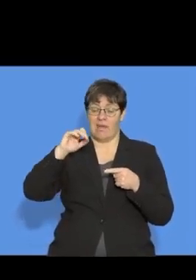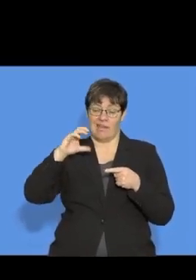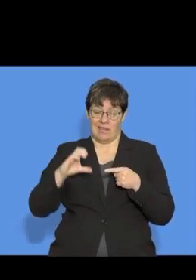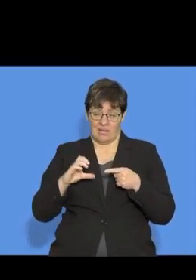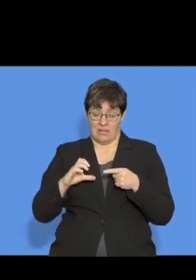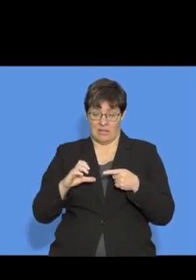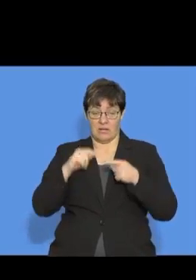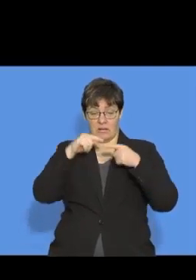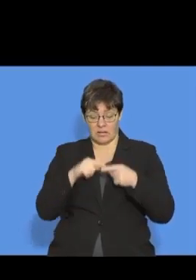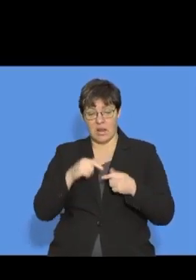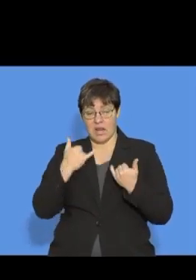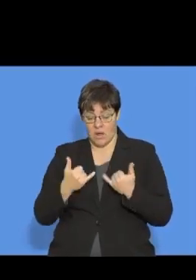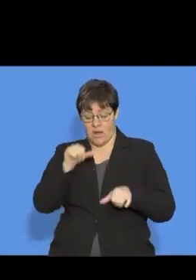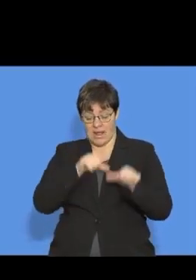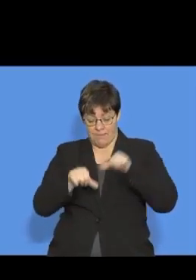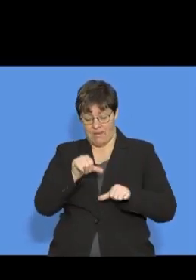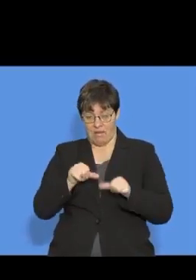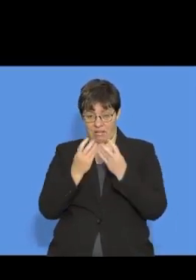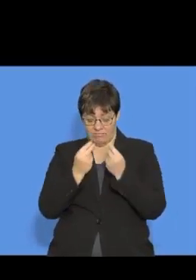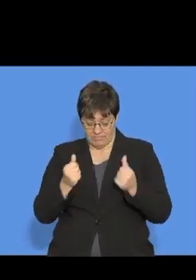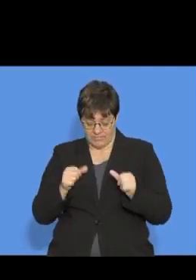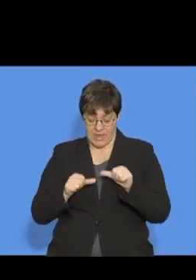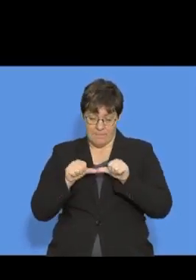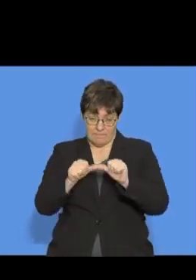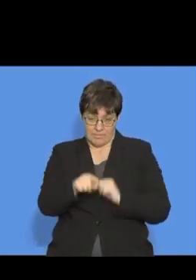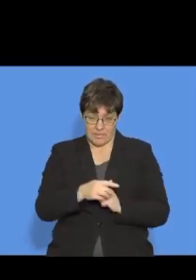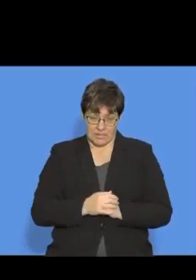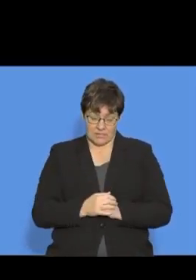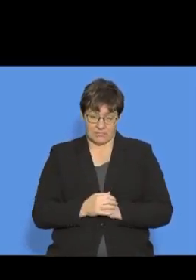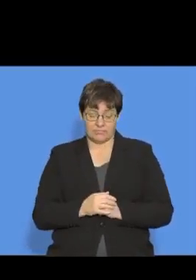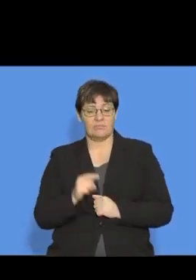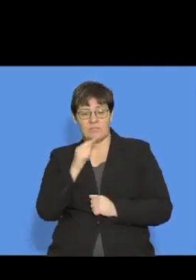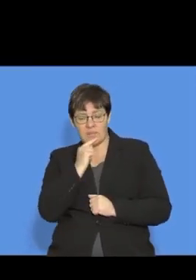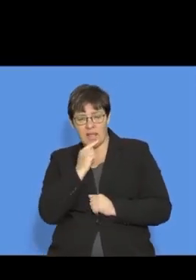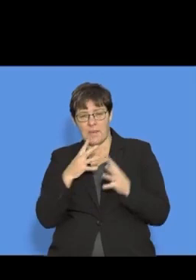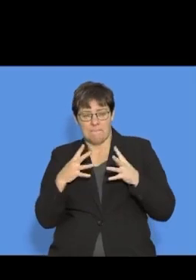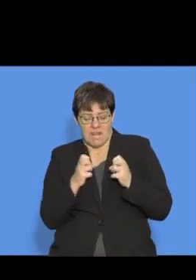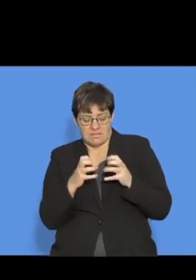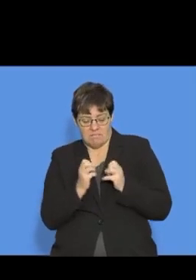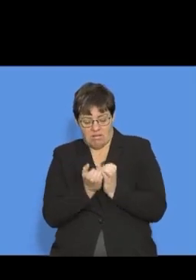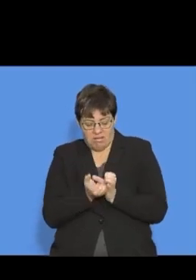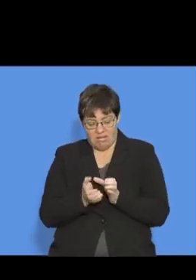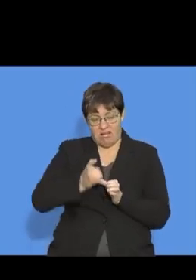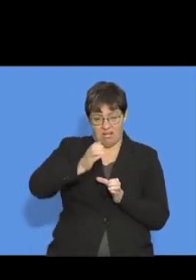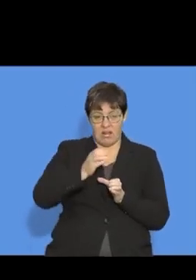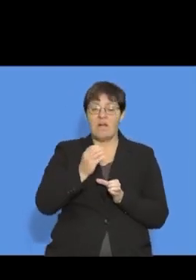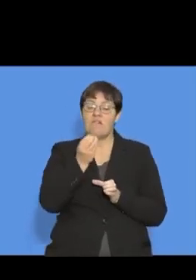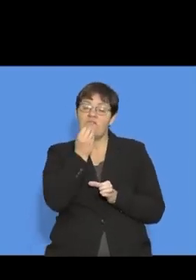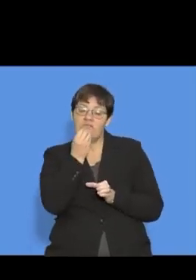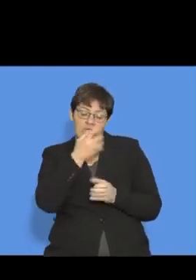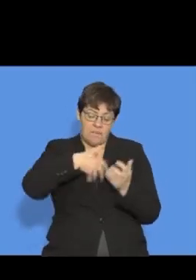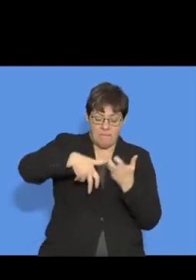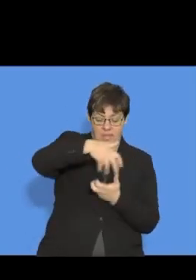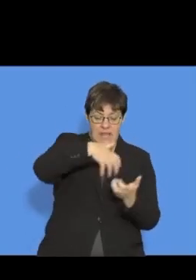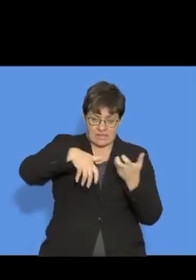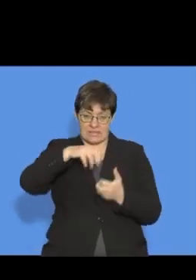the process of chemical digestion continues. And so we have the stomach, which is a muscular bag in which the food mixes with all